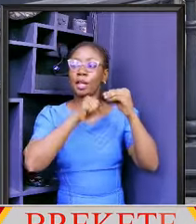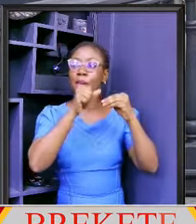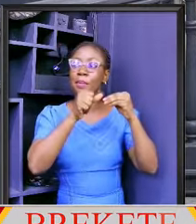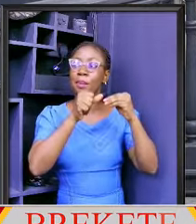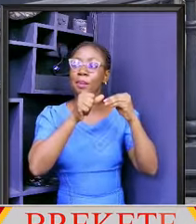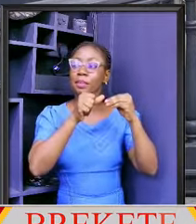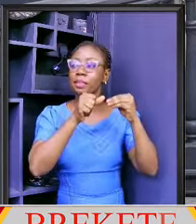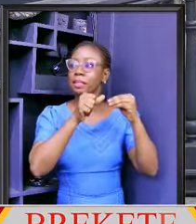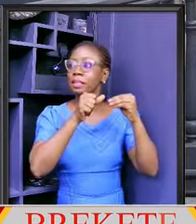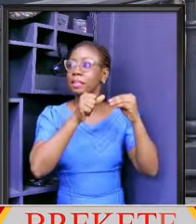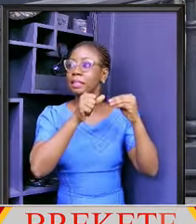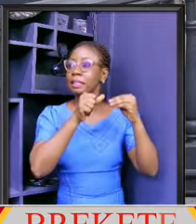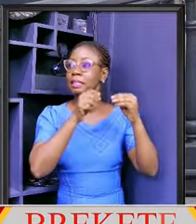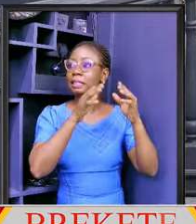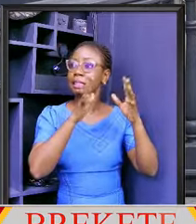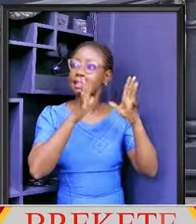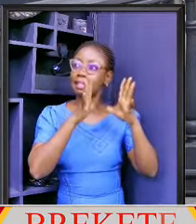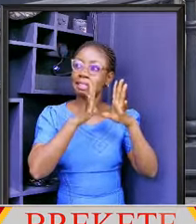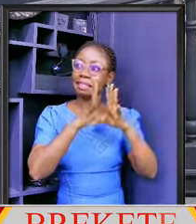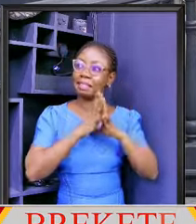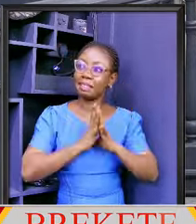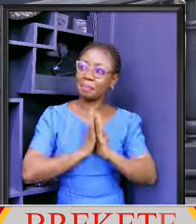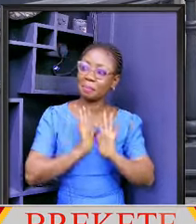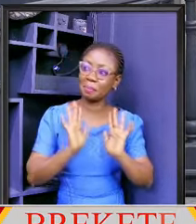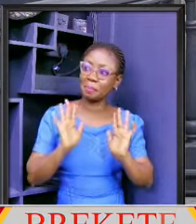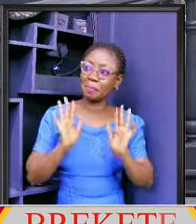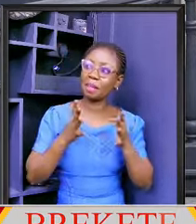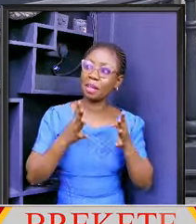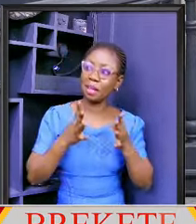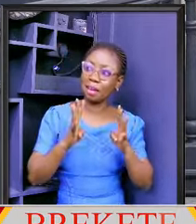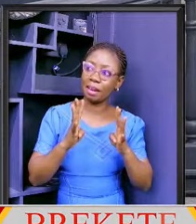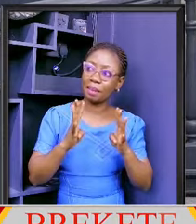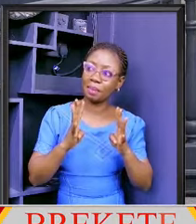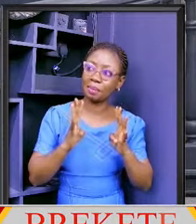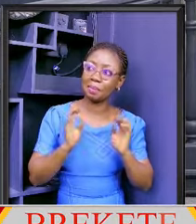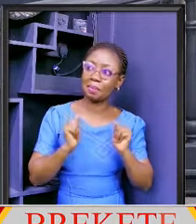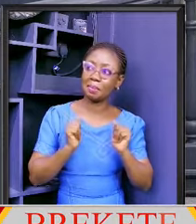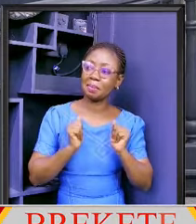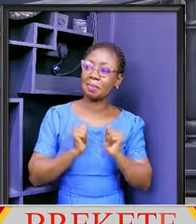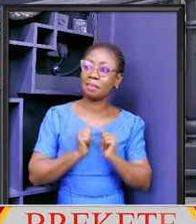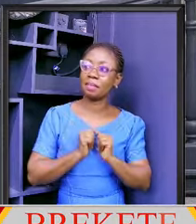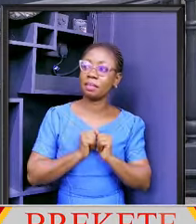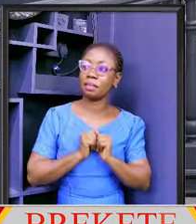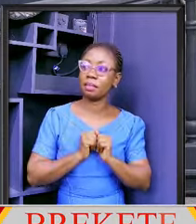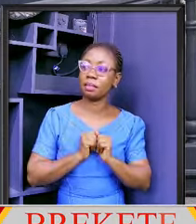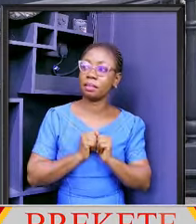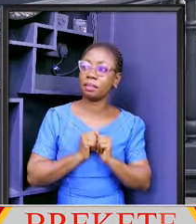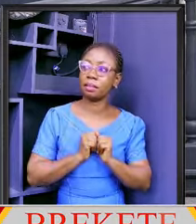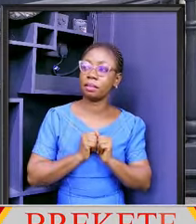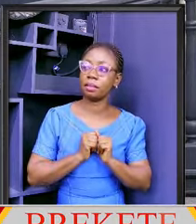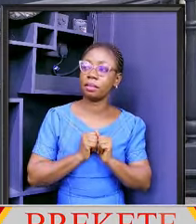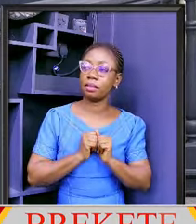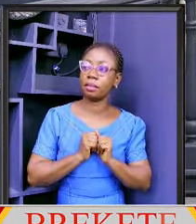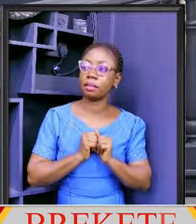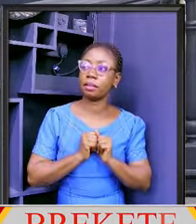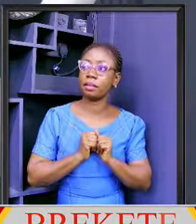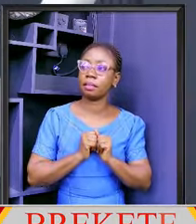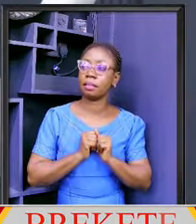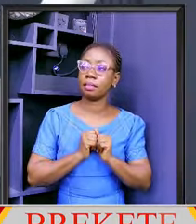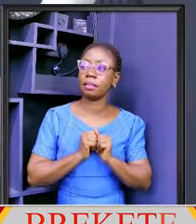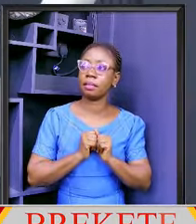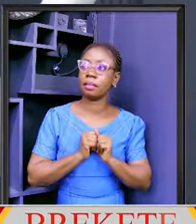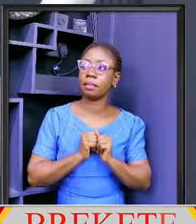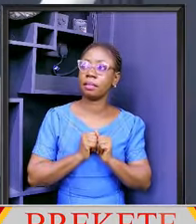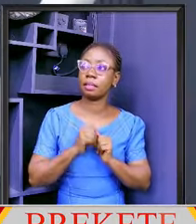No. Chief. Allow him to talk. Allow him. Yeah, you go. Call him now. We're looking for you.